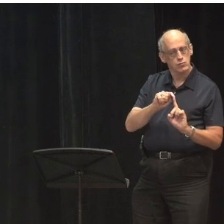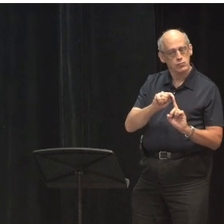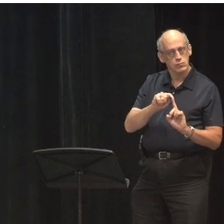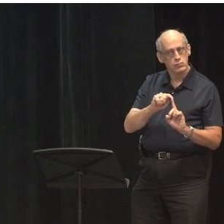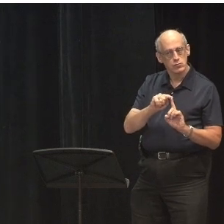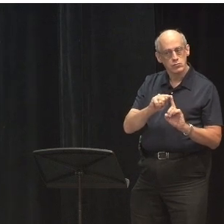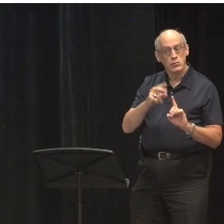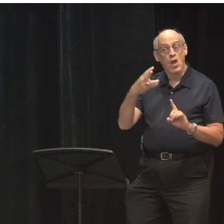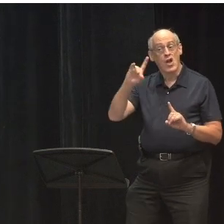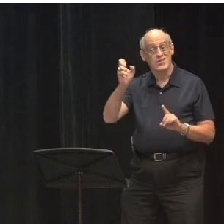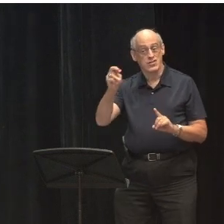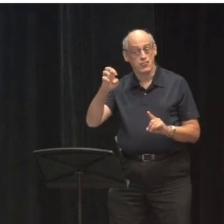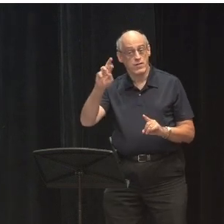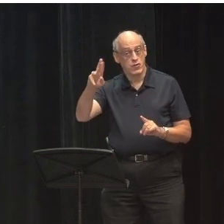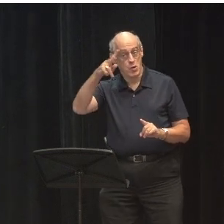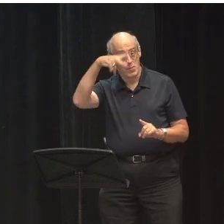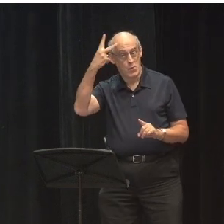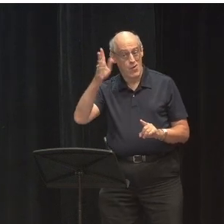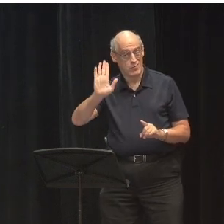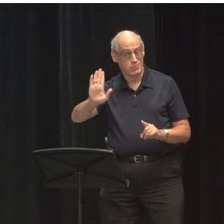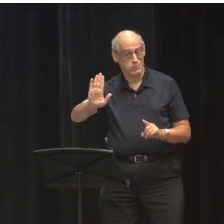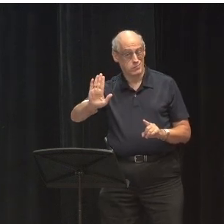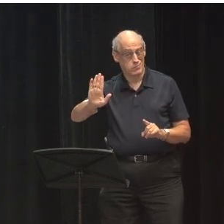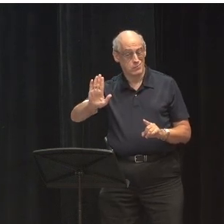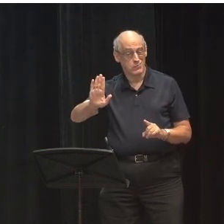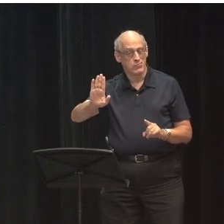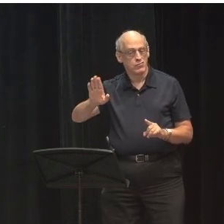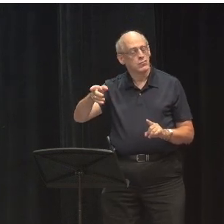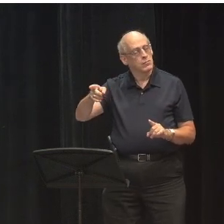in the Hudson River Park estuarine sanctuary.